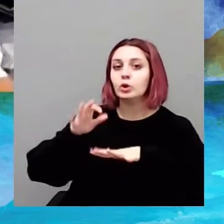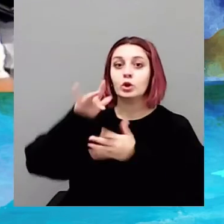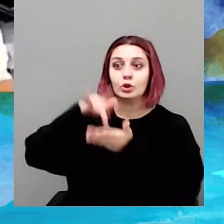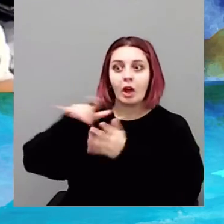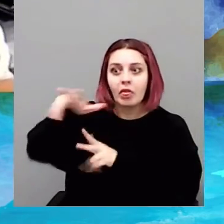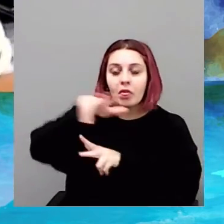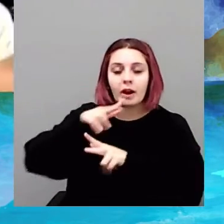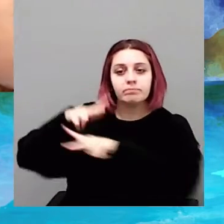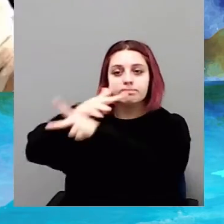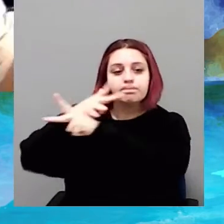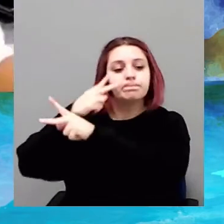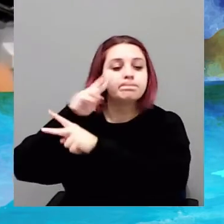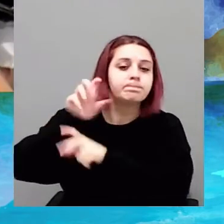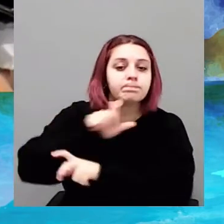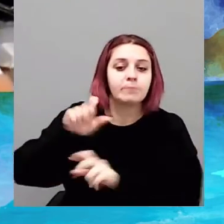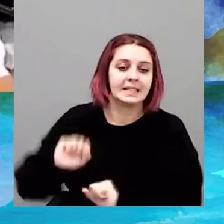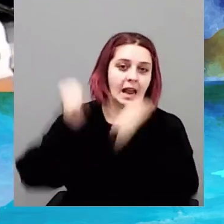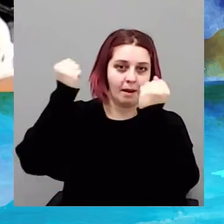did for my